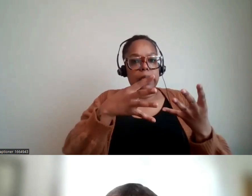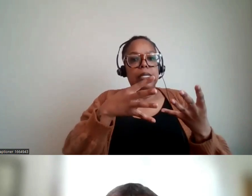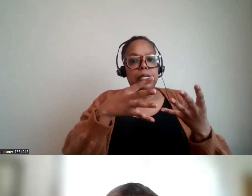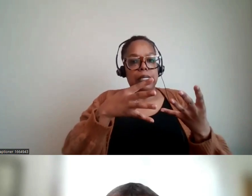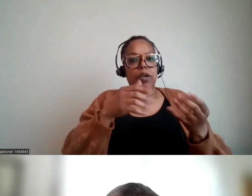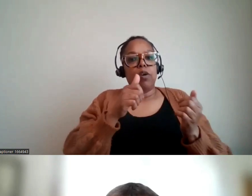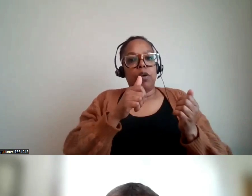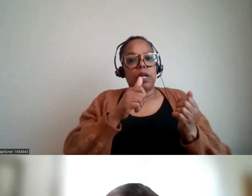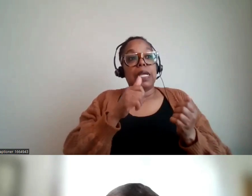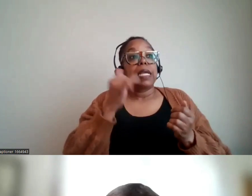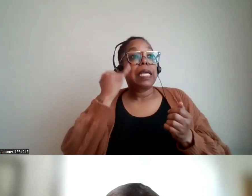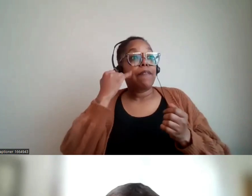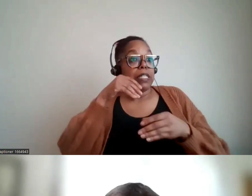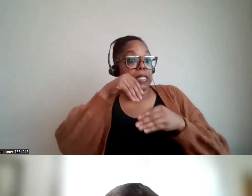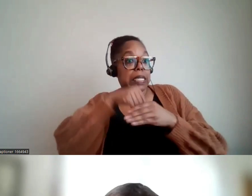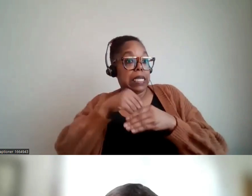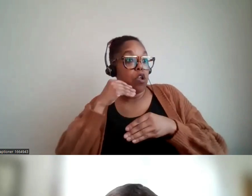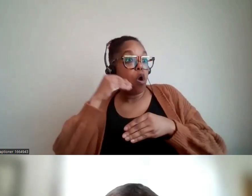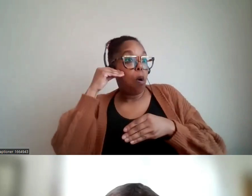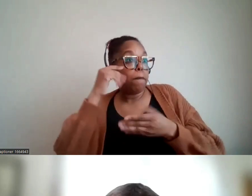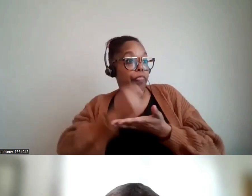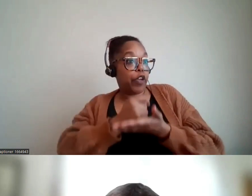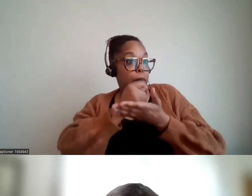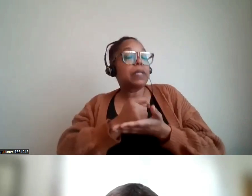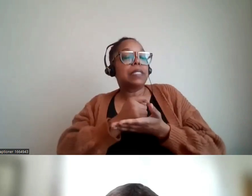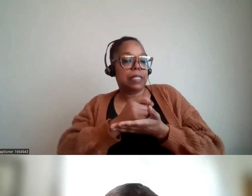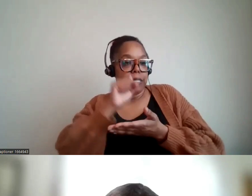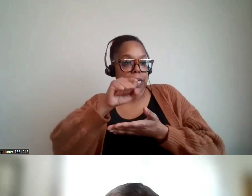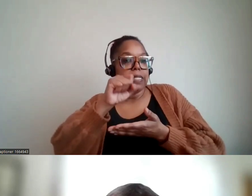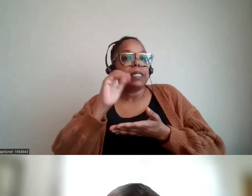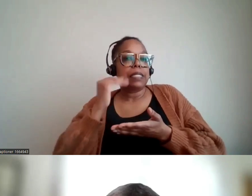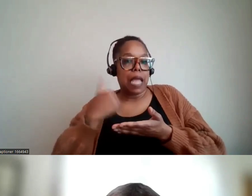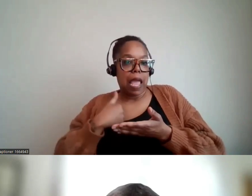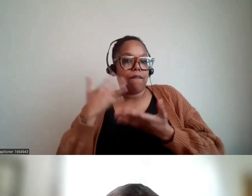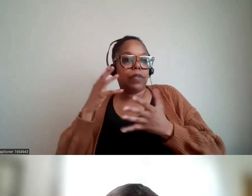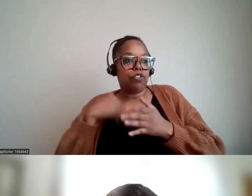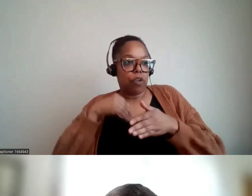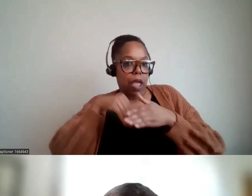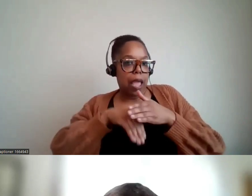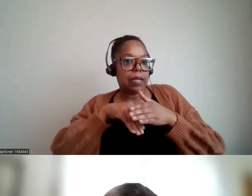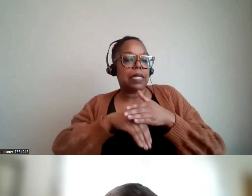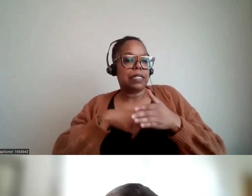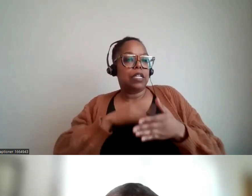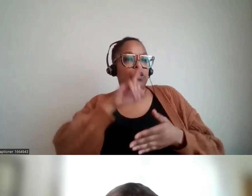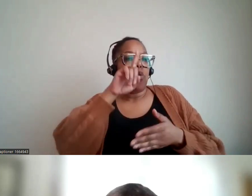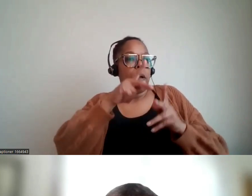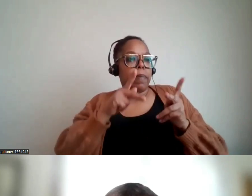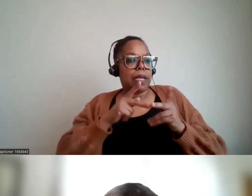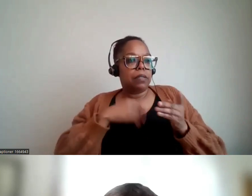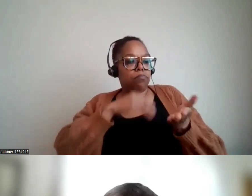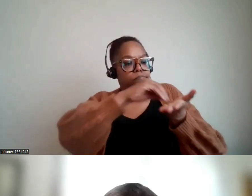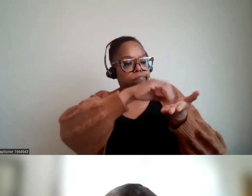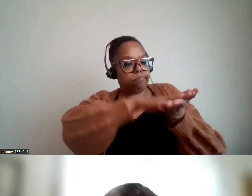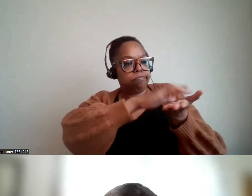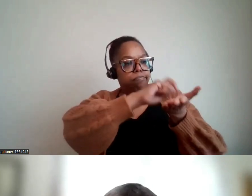the in-home therapist that we staff, have access to, which is really nice. So it's one place for us to do all of our documentation. So what happens